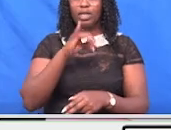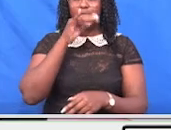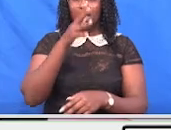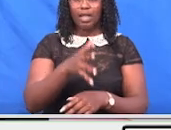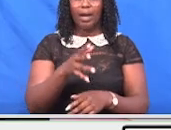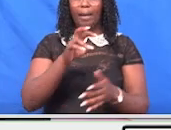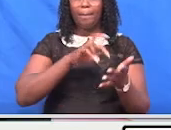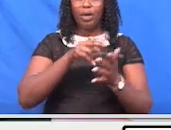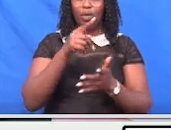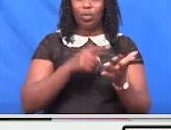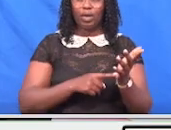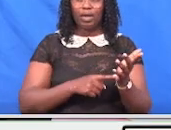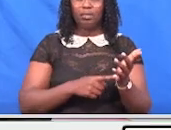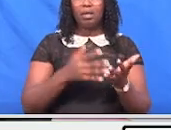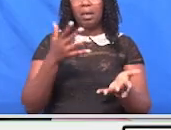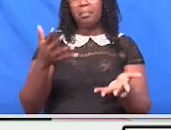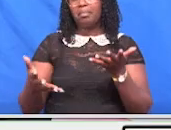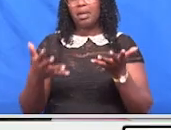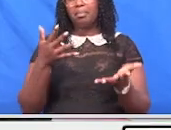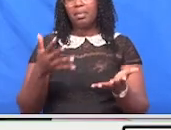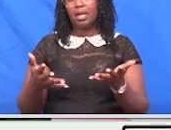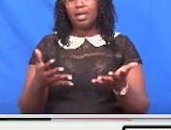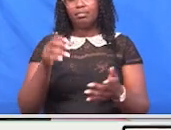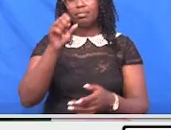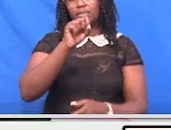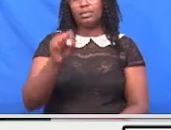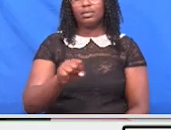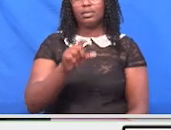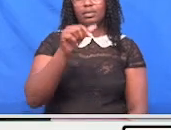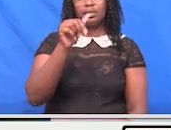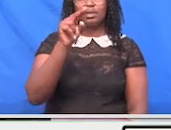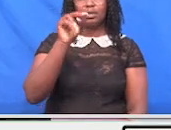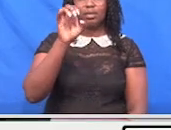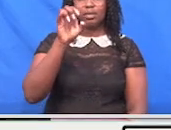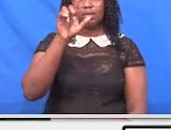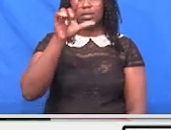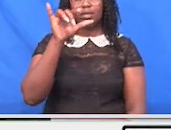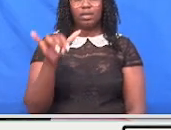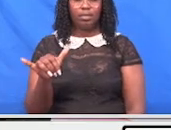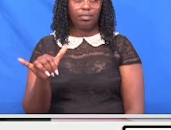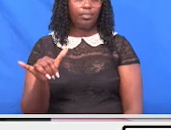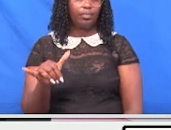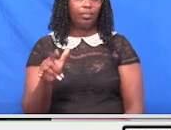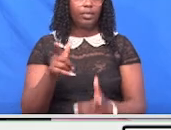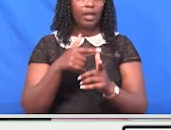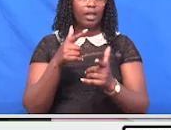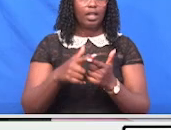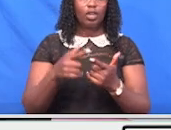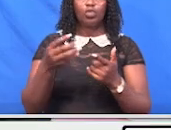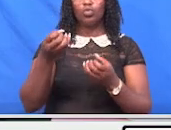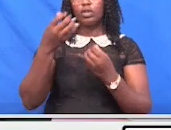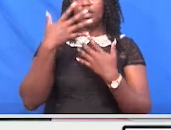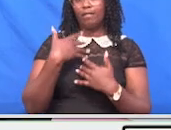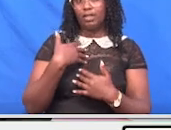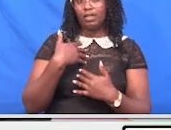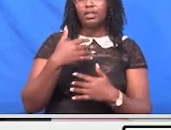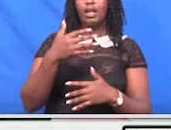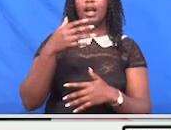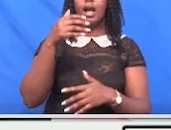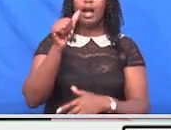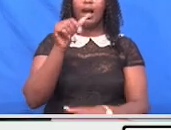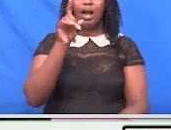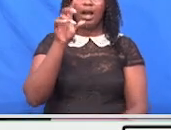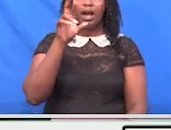is, it could be Stanley Nyaringita asking. And so you give us an address and a